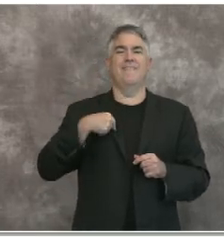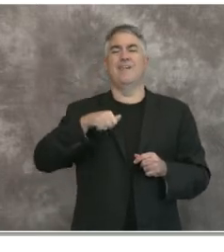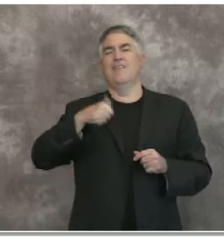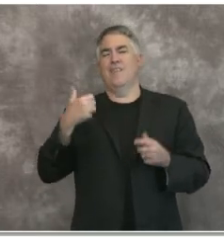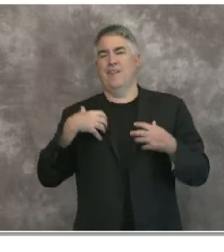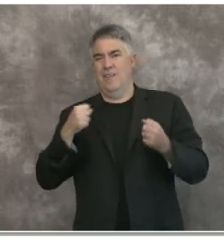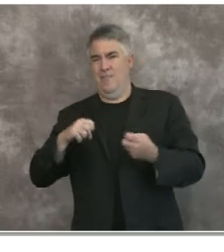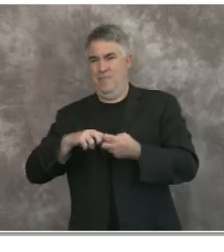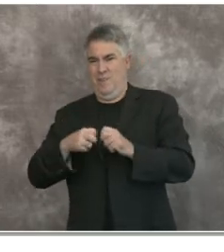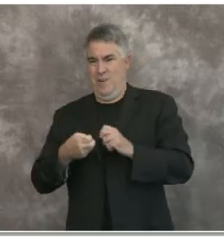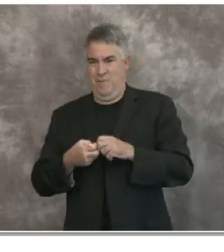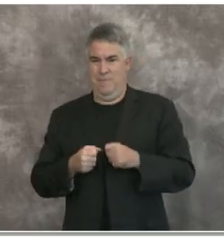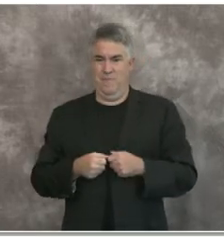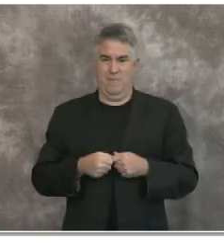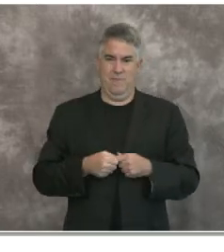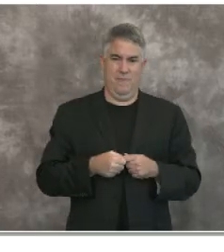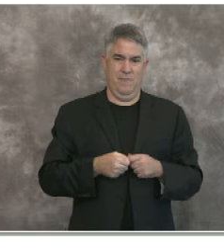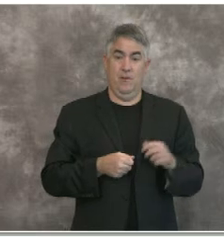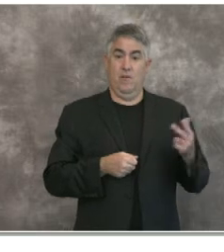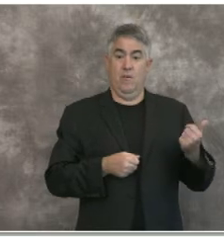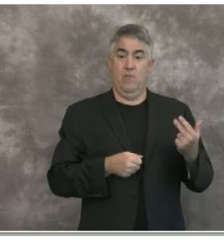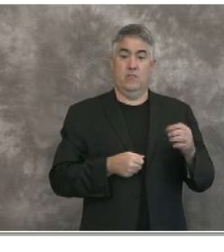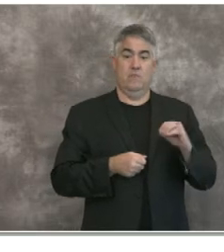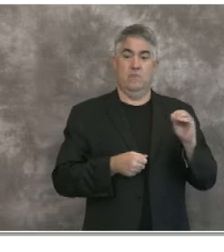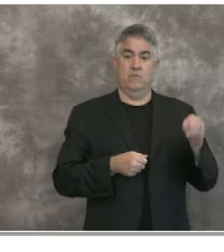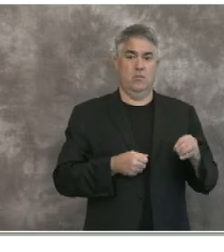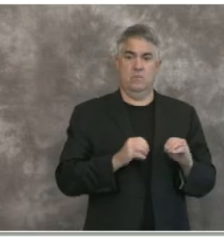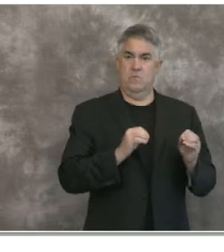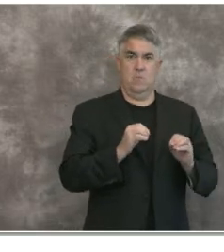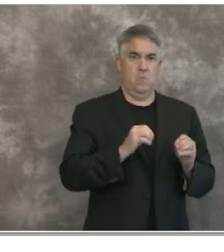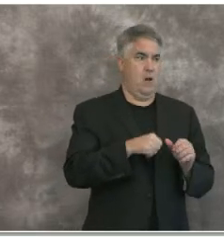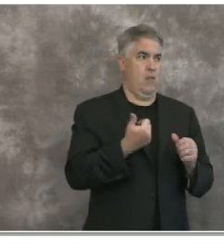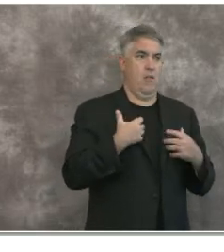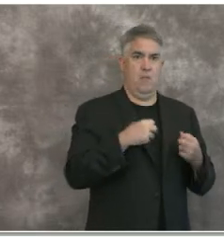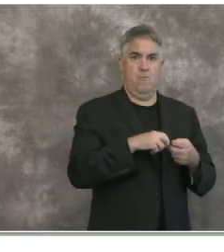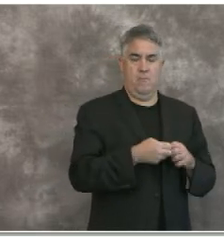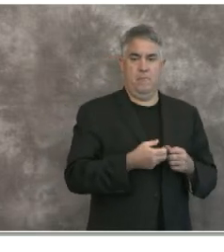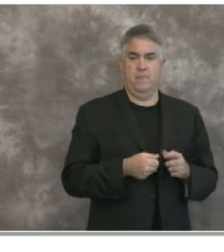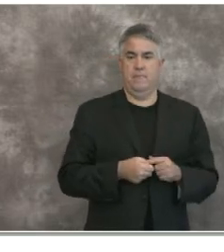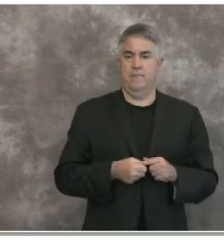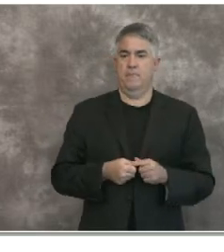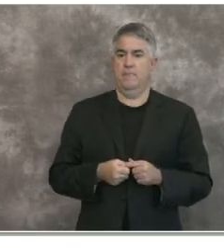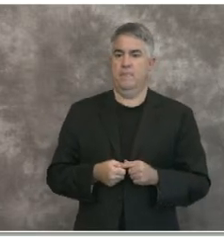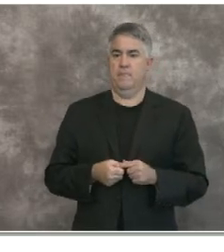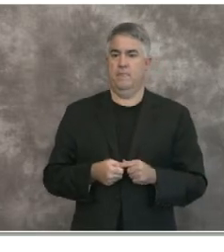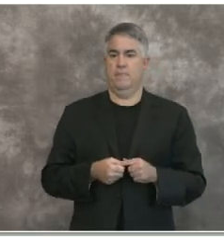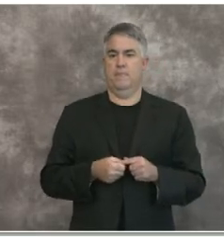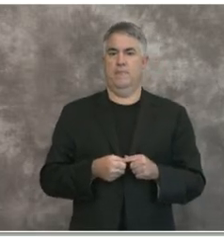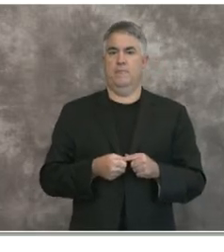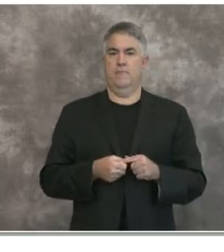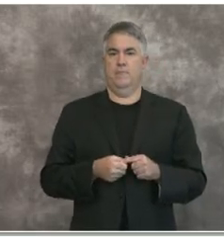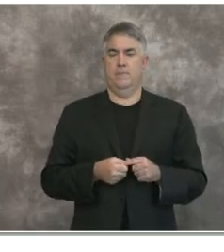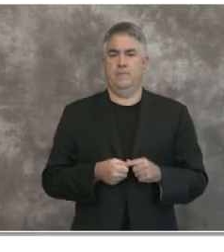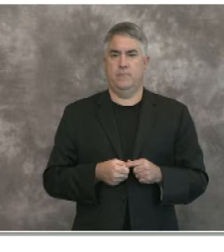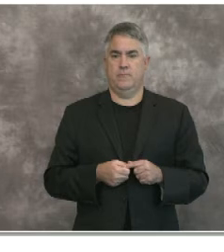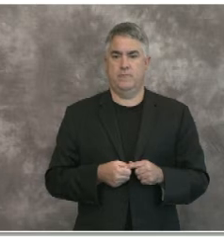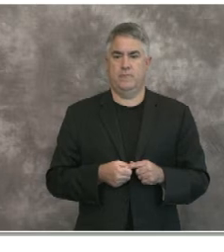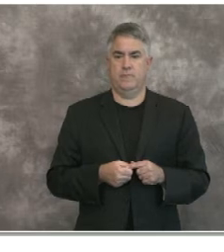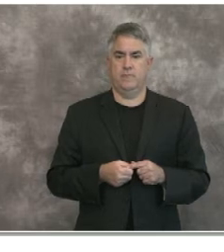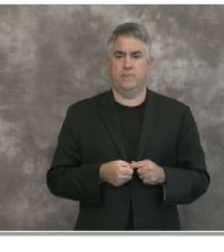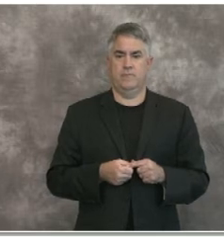underlying medical conditions, or 4% of the total deaths. And there is still one individual for